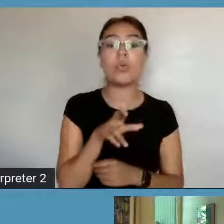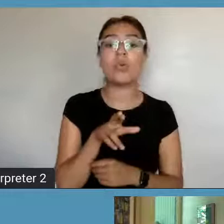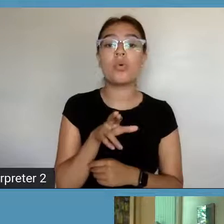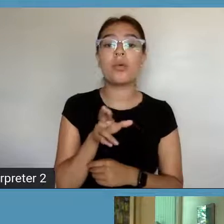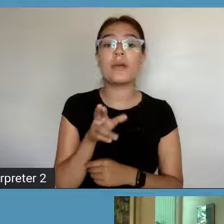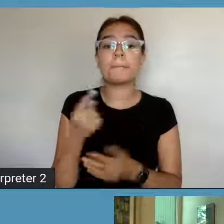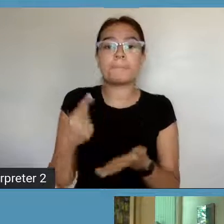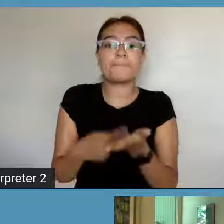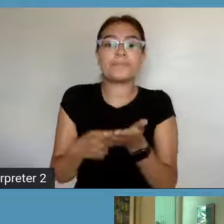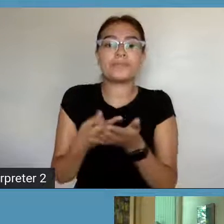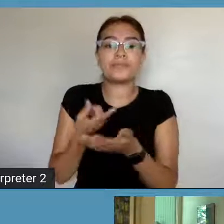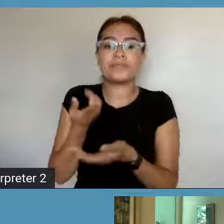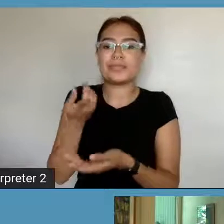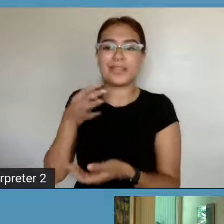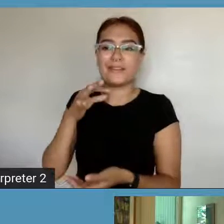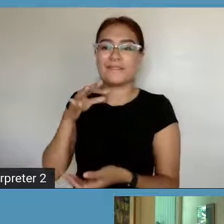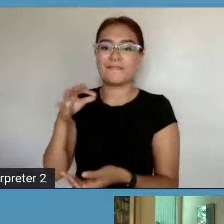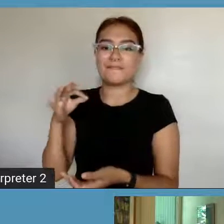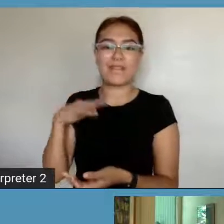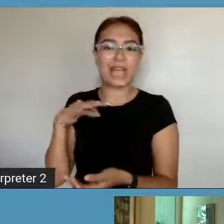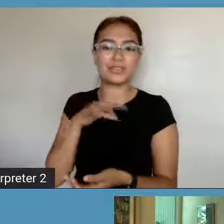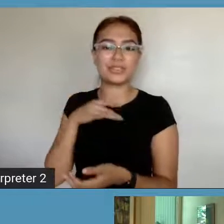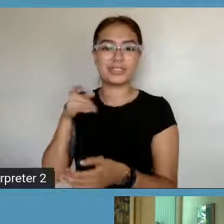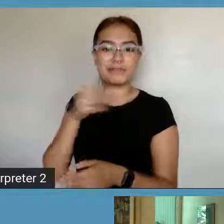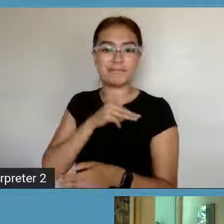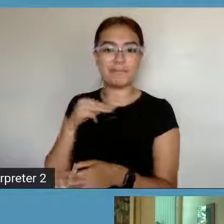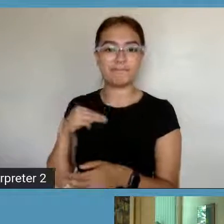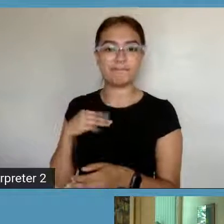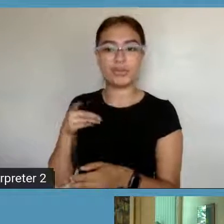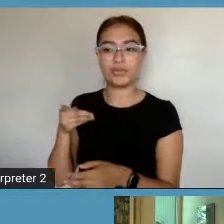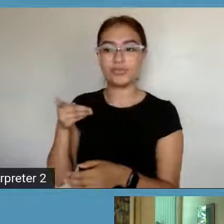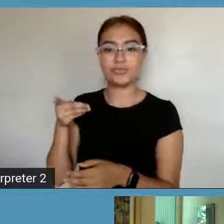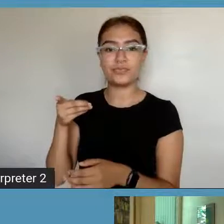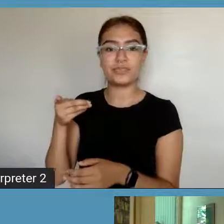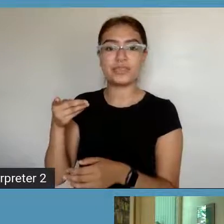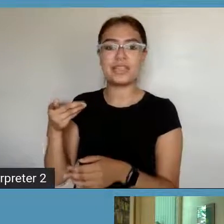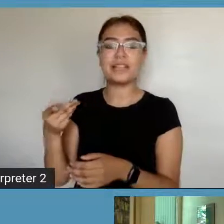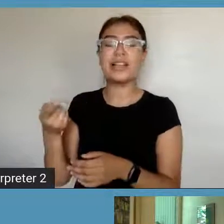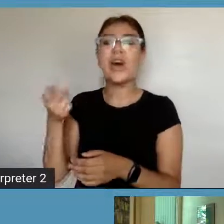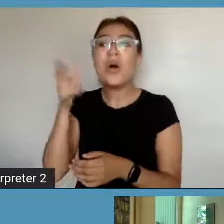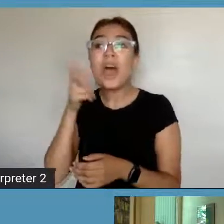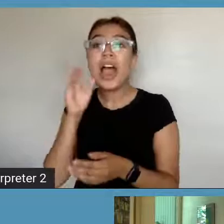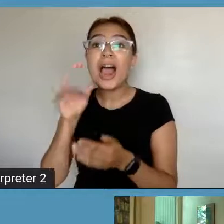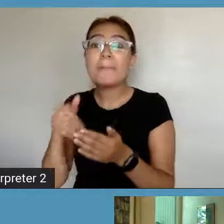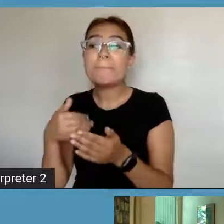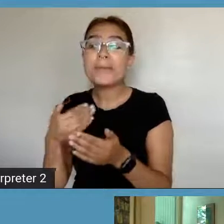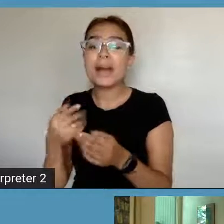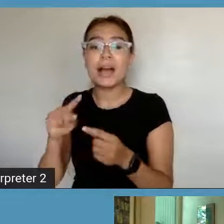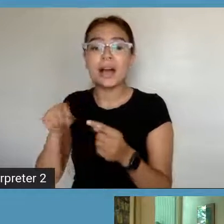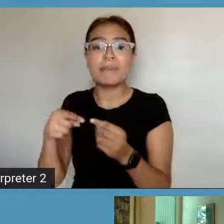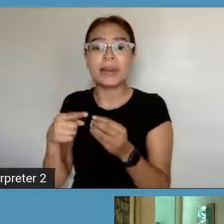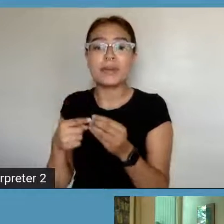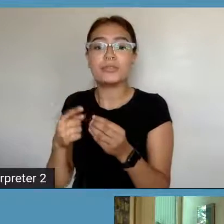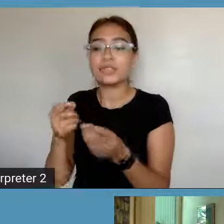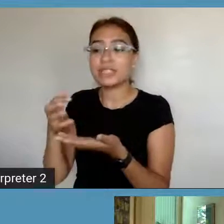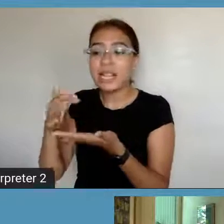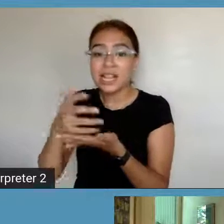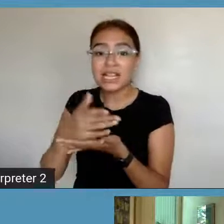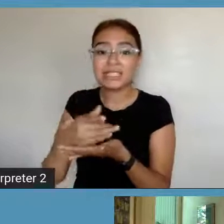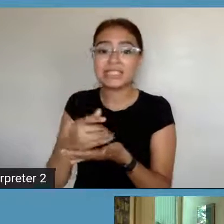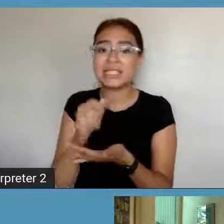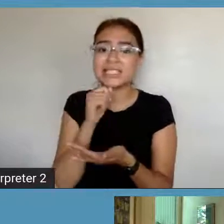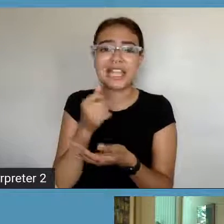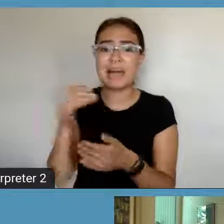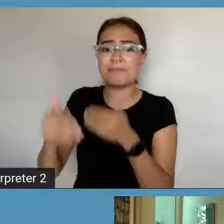just a faculty member who comes down and says, you know, I heard about this collection. Not only is it not processed, it's, could it